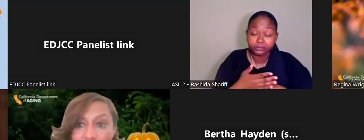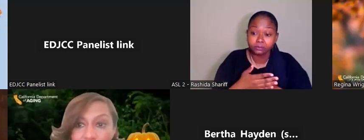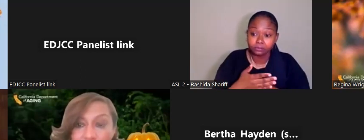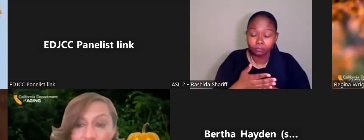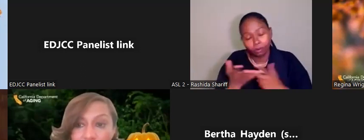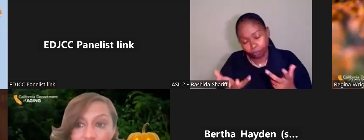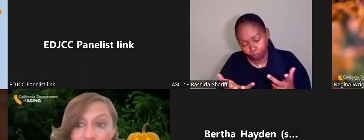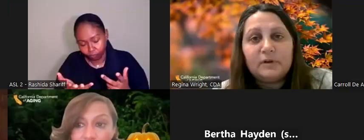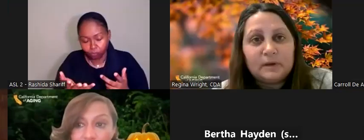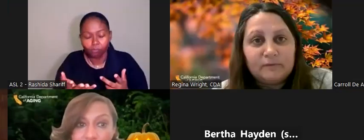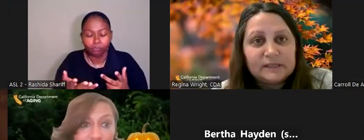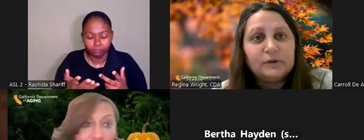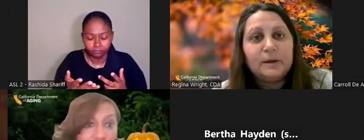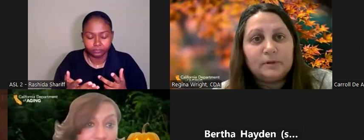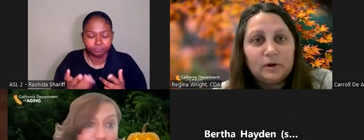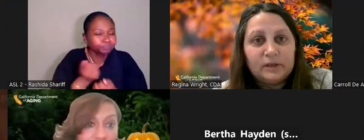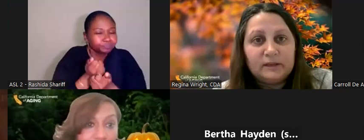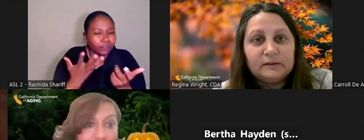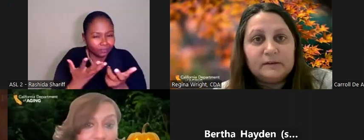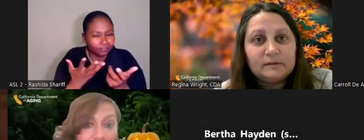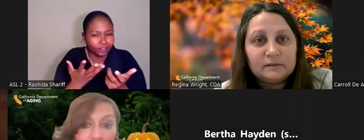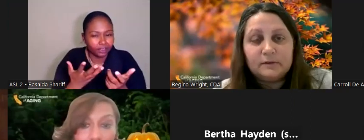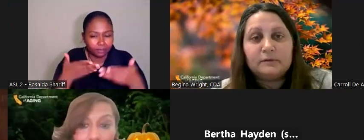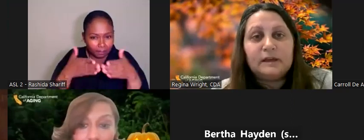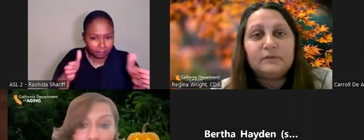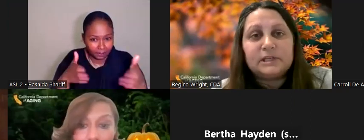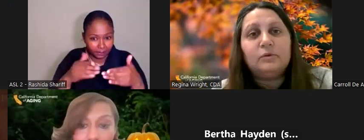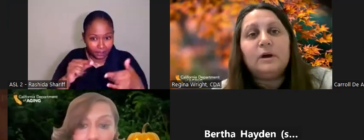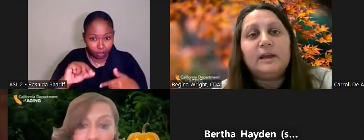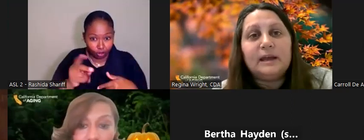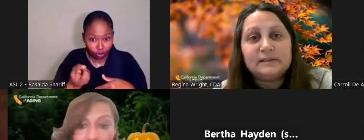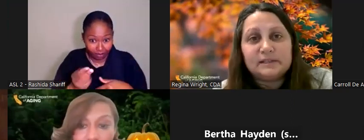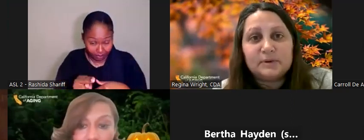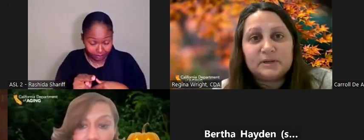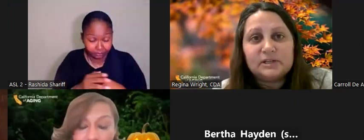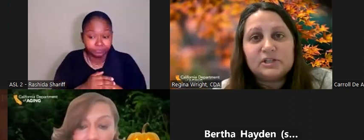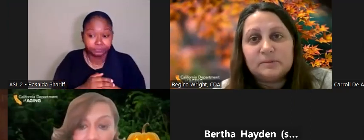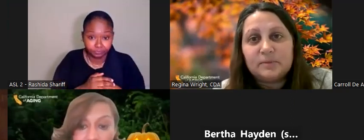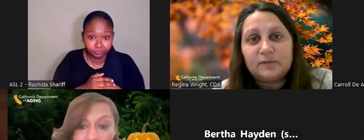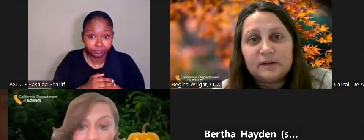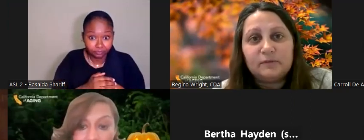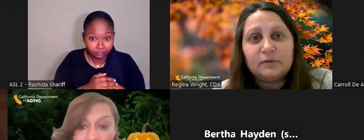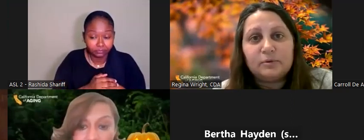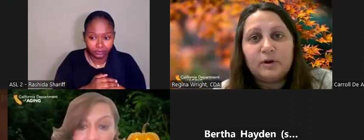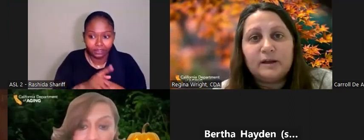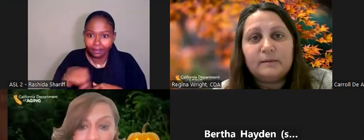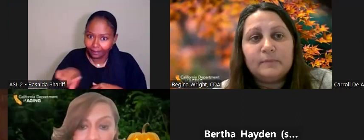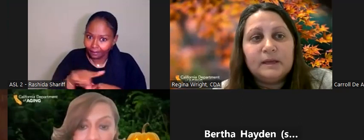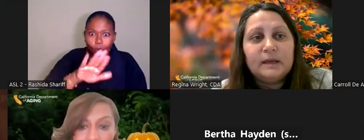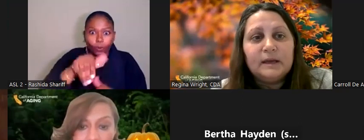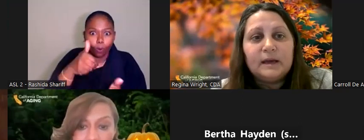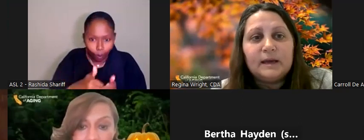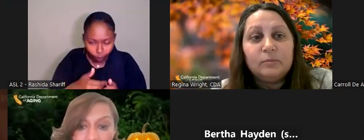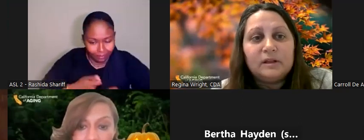so they have, every single public guardian, literally every single one has expressed issues about funding for their